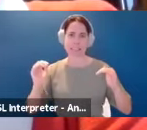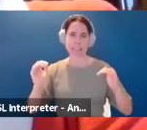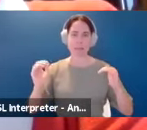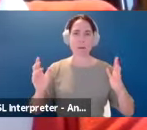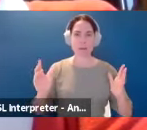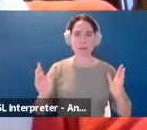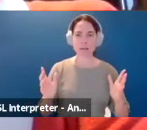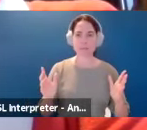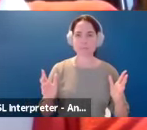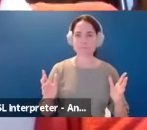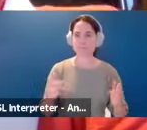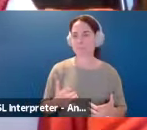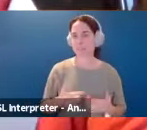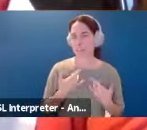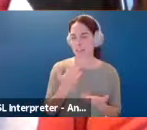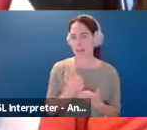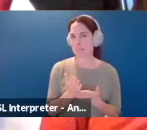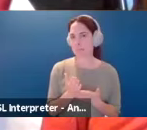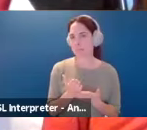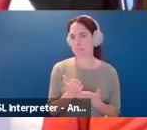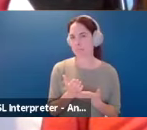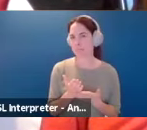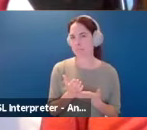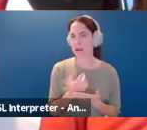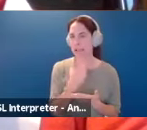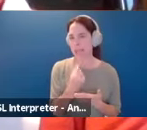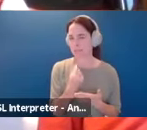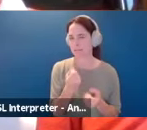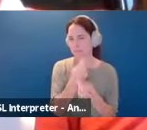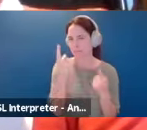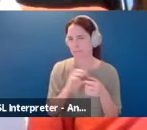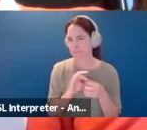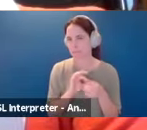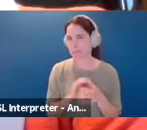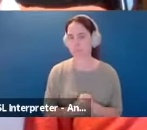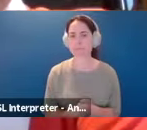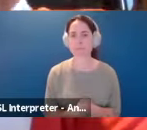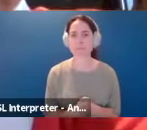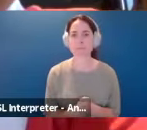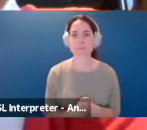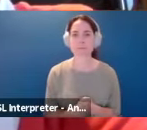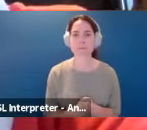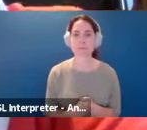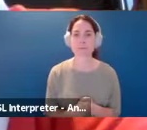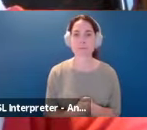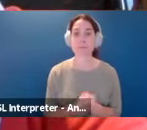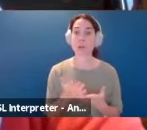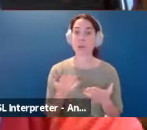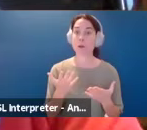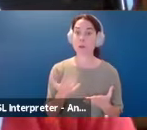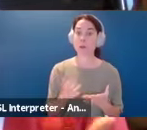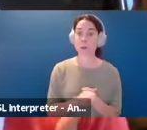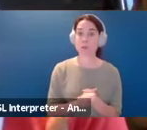and i was thinking that um so it's been interesting for me to find myself chair of the college of public